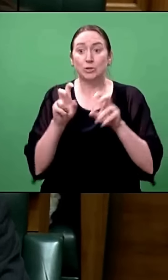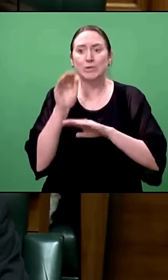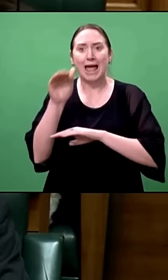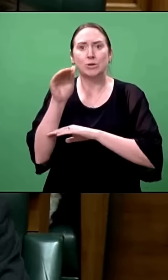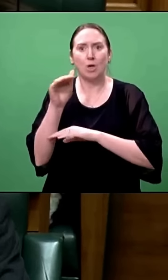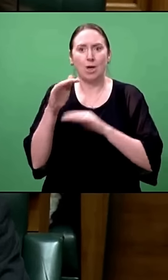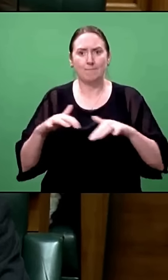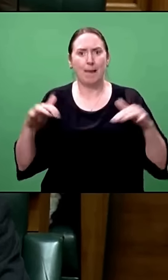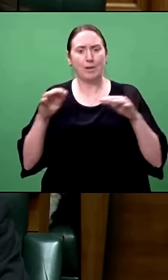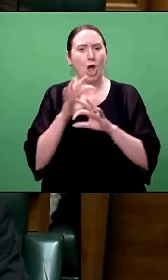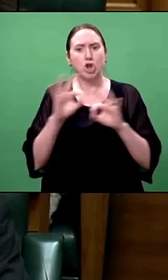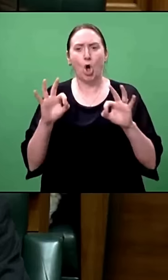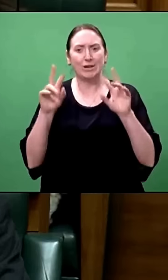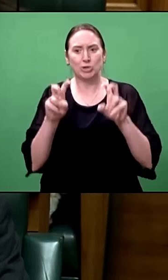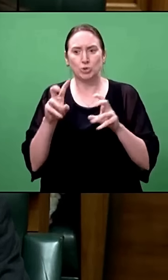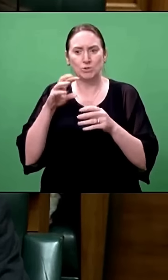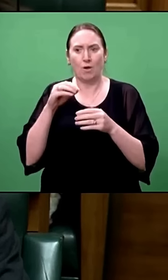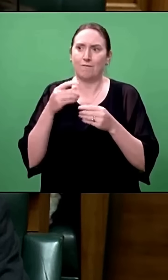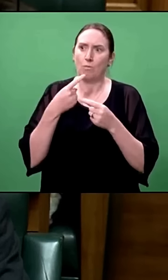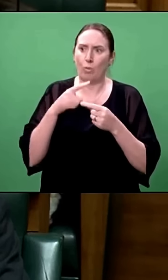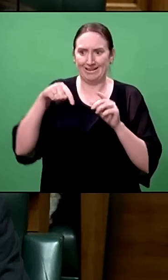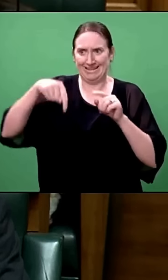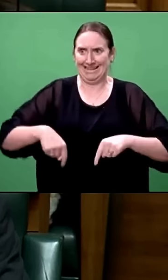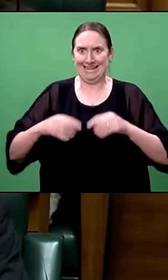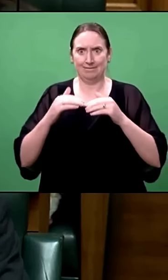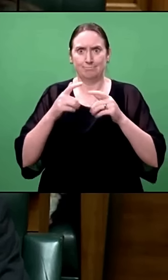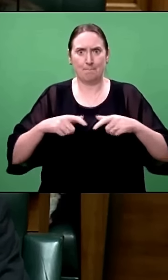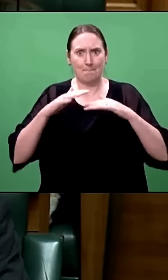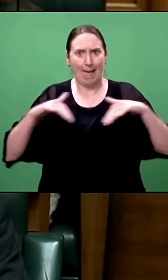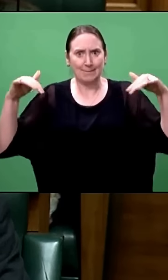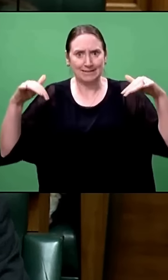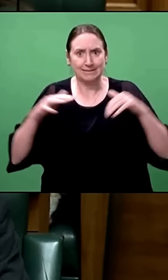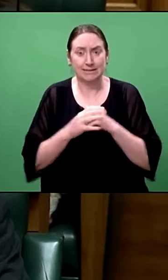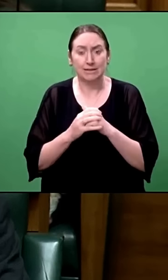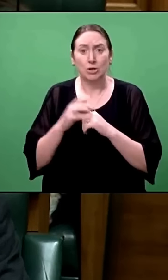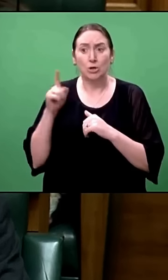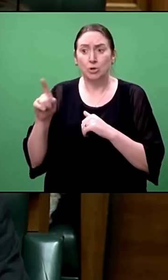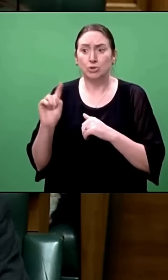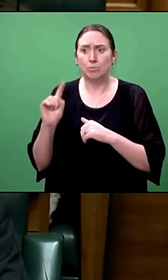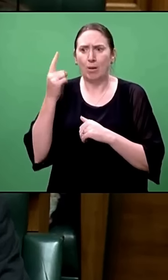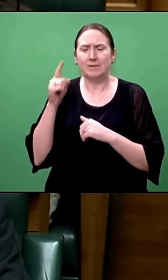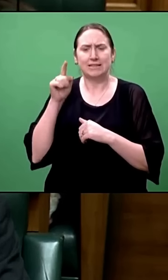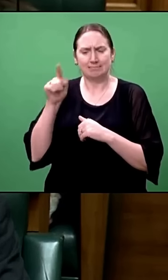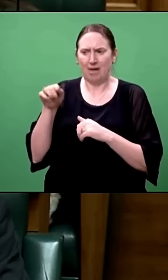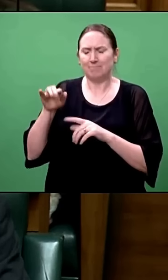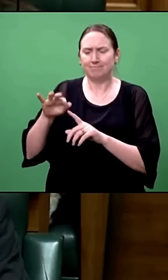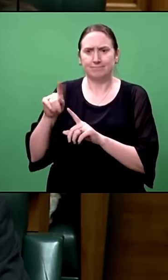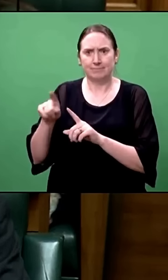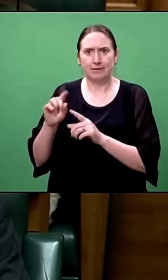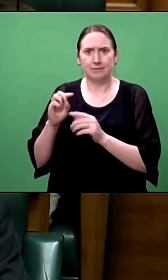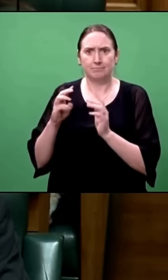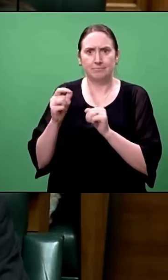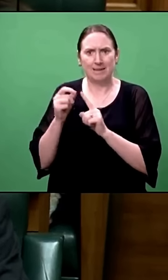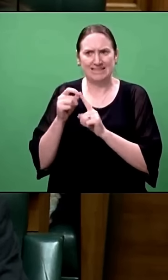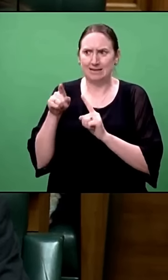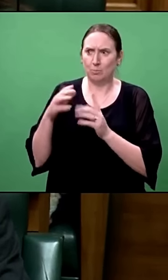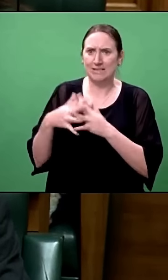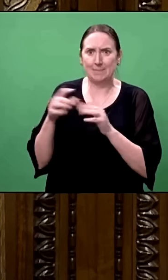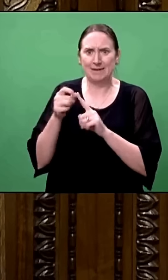are not matters of order in the House. That's right. The point of order by Winston Peters breached that, but actually so did the ruling that you have just